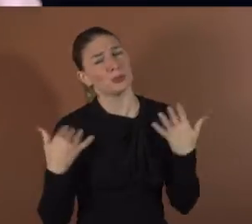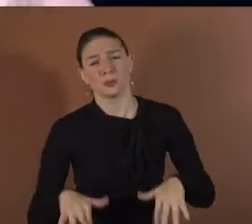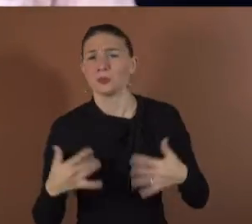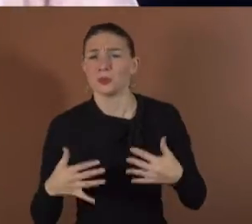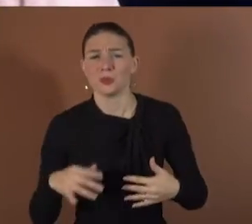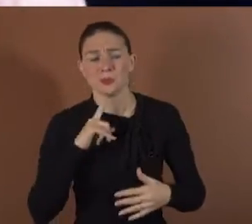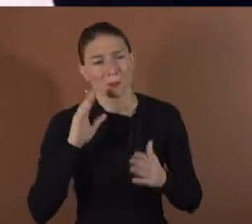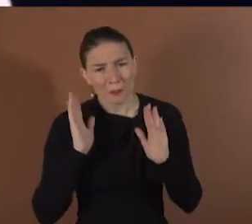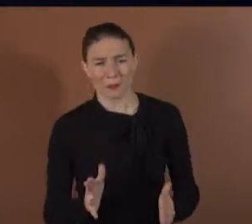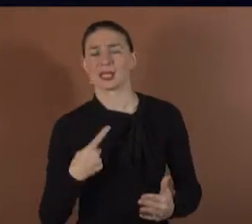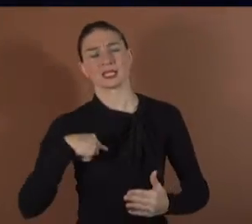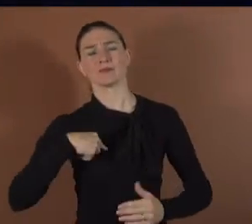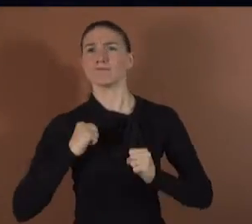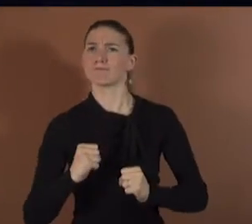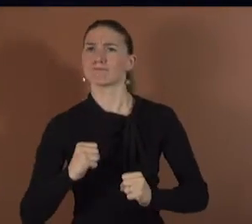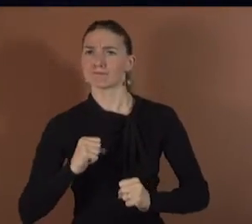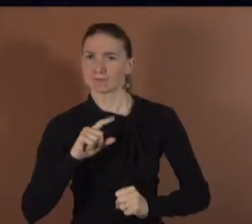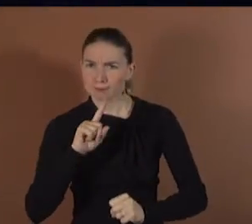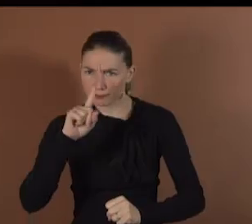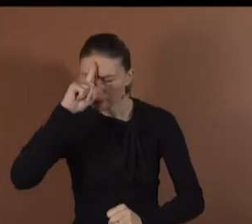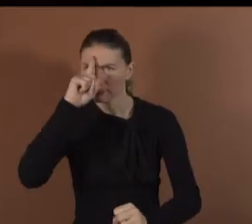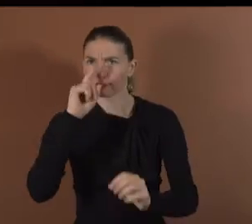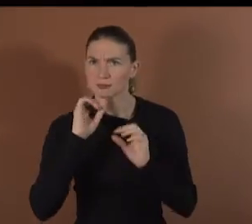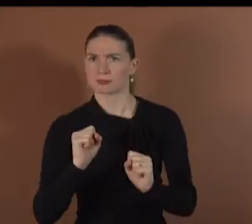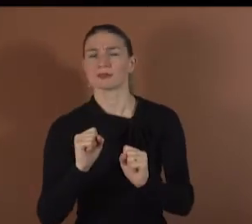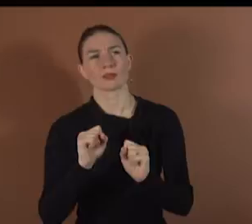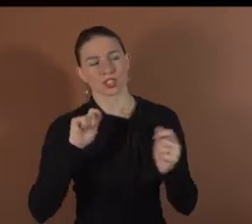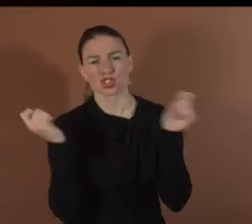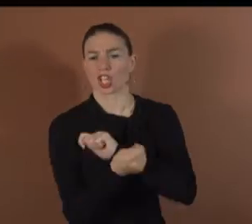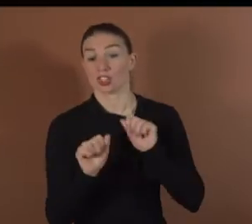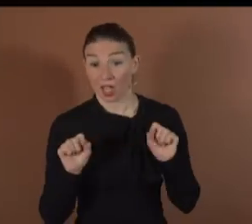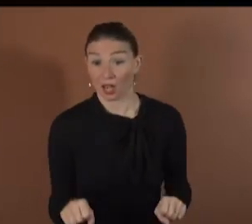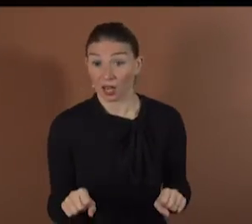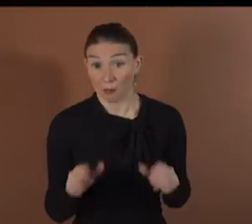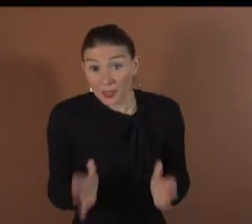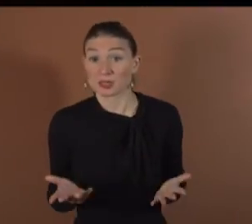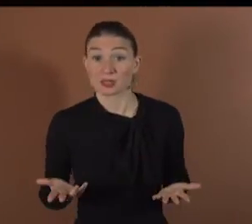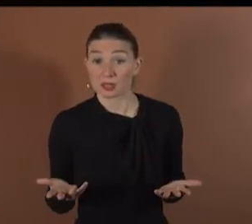in fact, change is actually possible. But also,